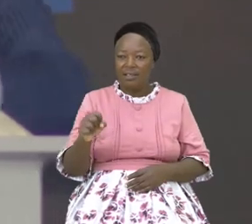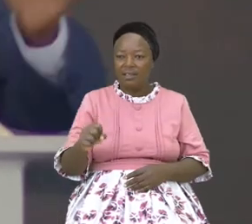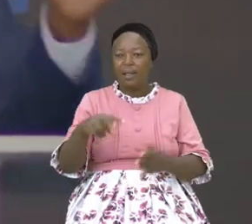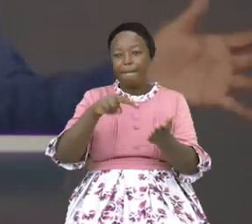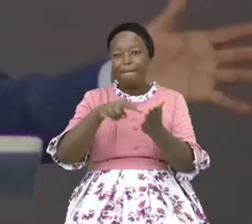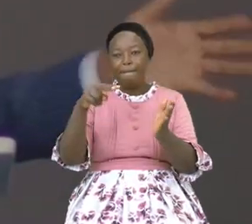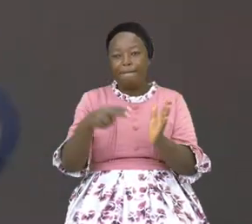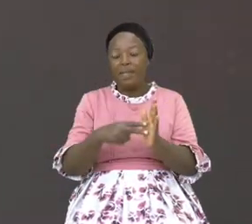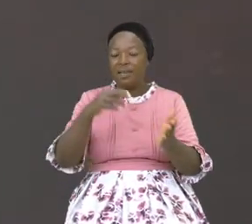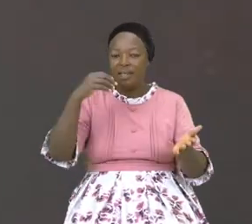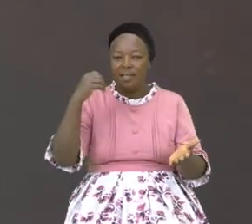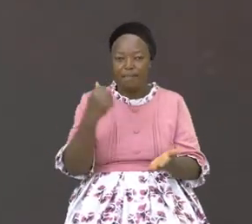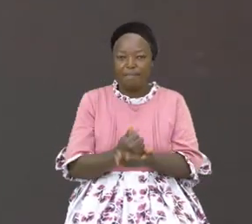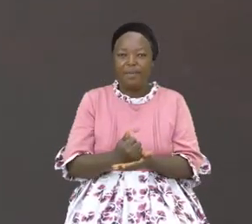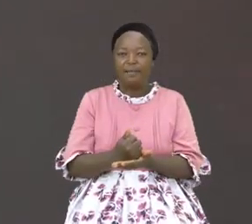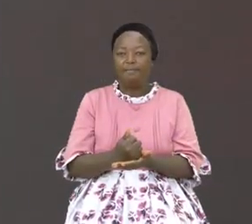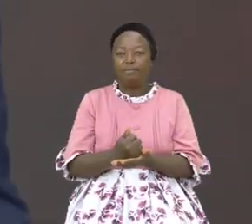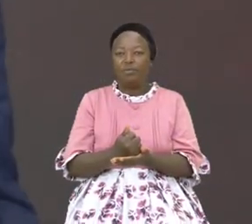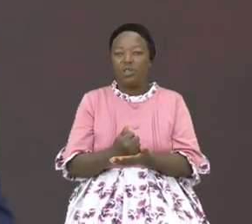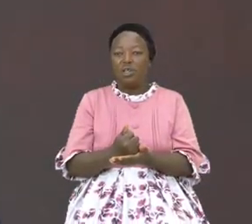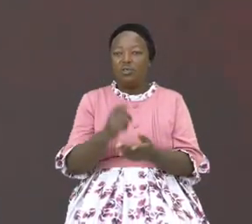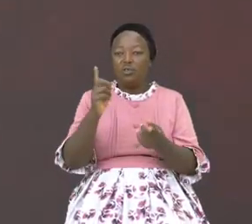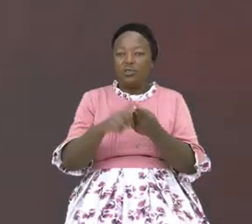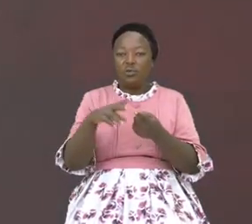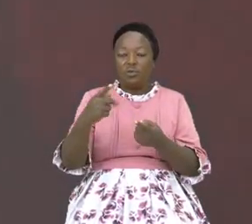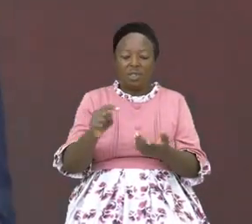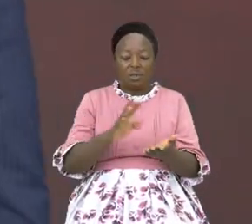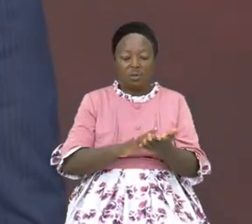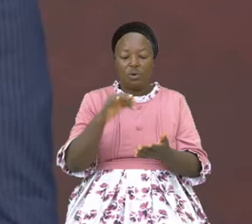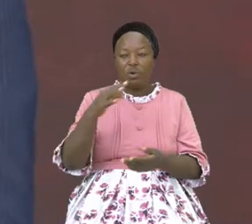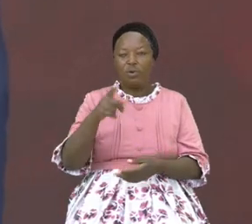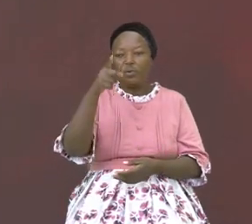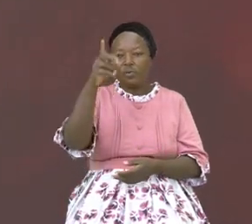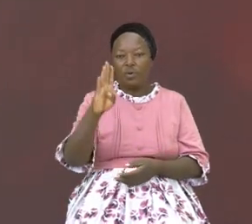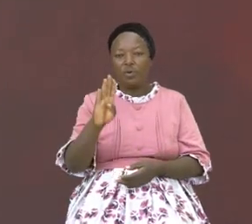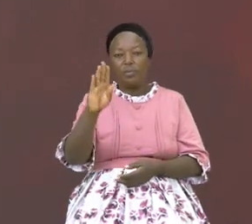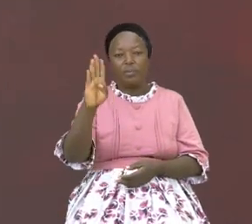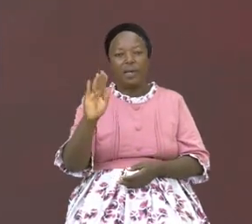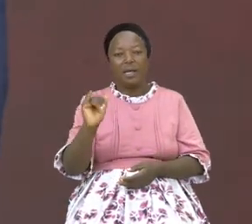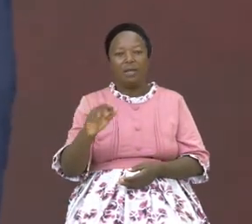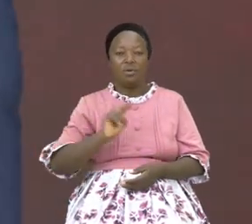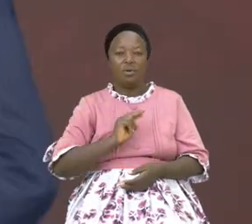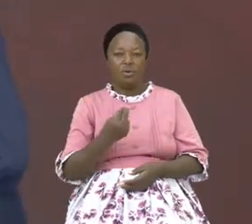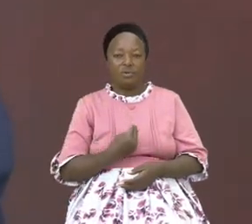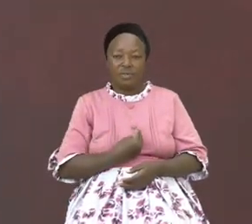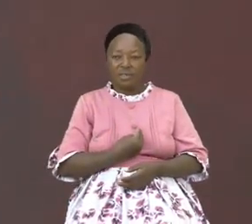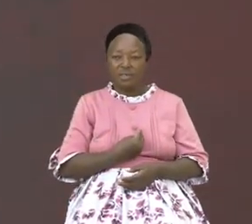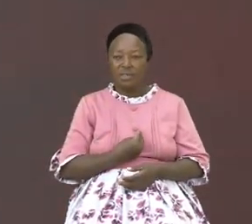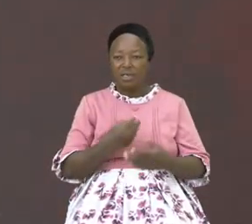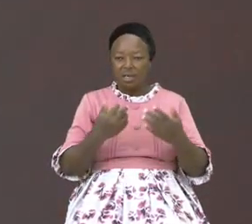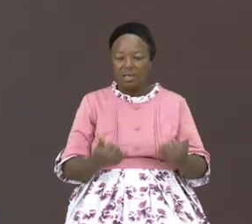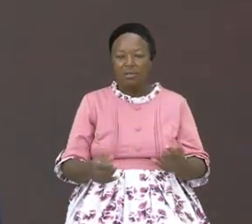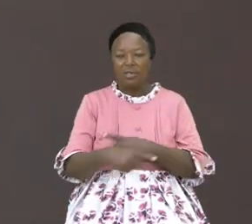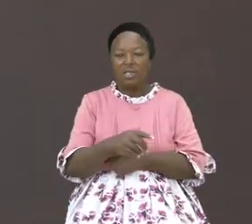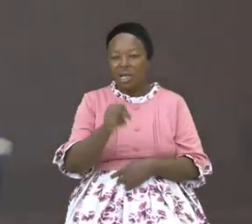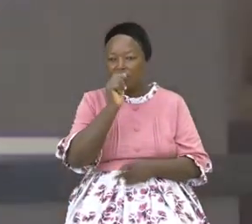means amen unto the glory of God by us. Today I'm talking